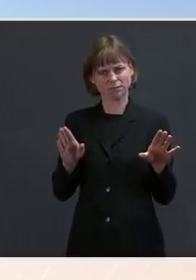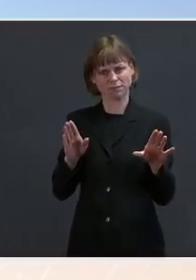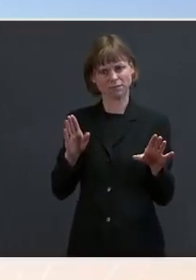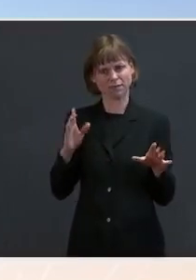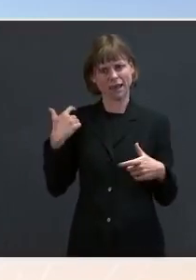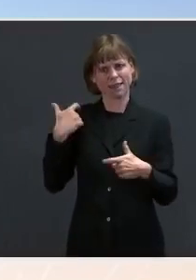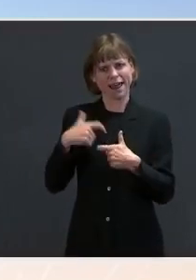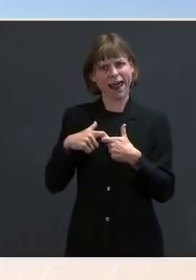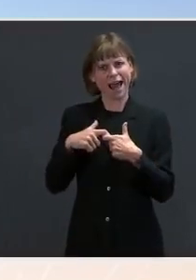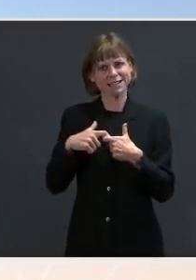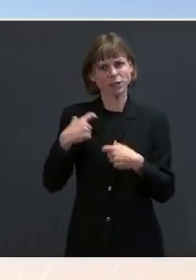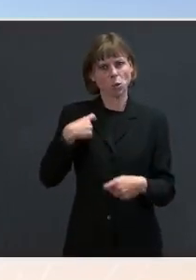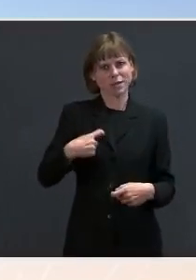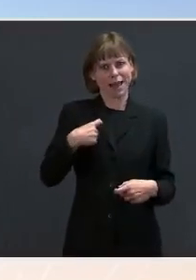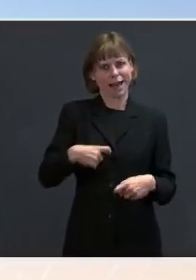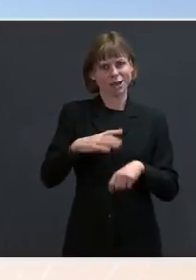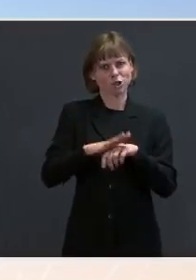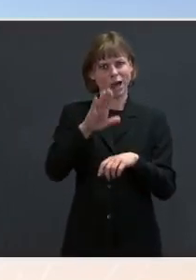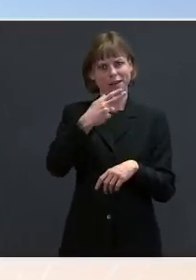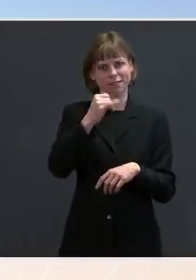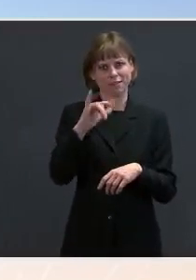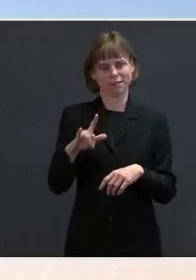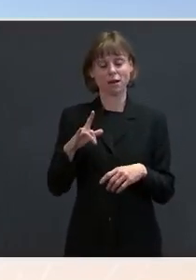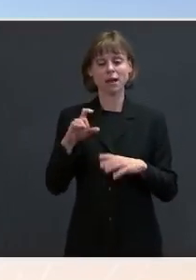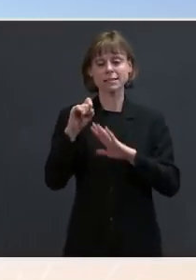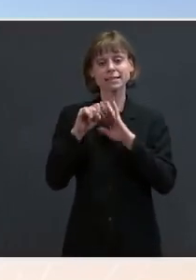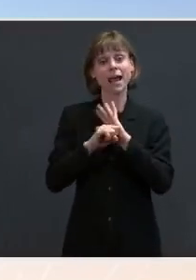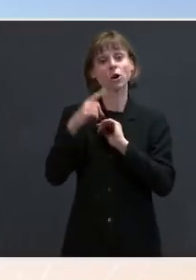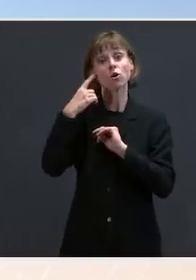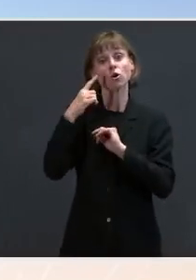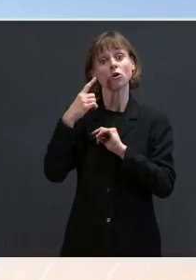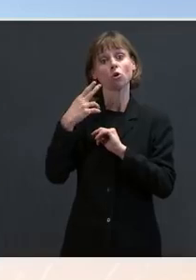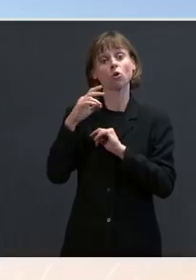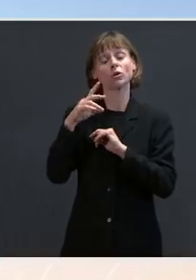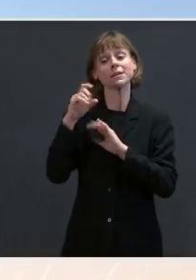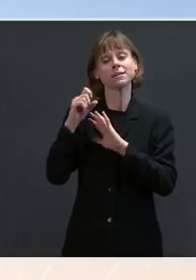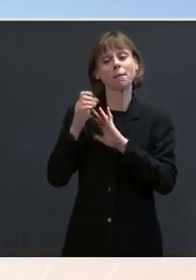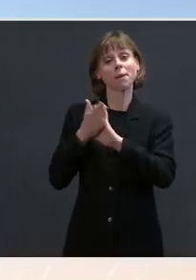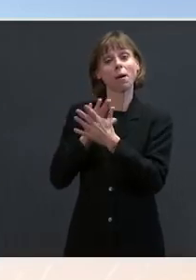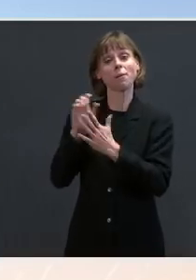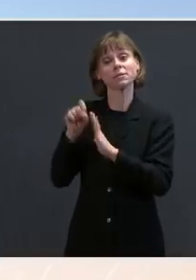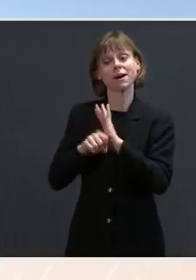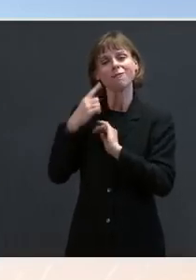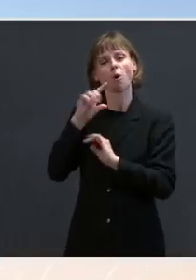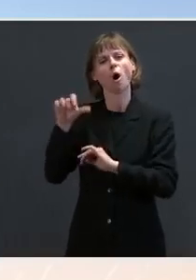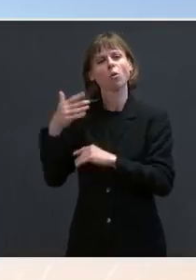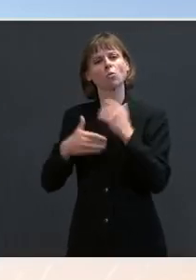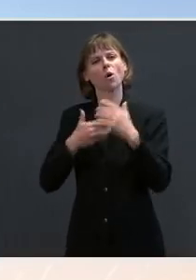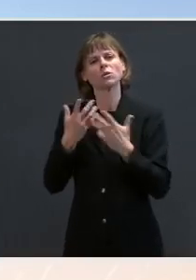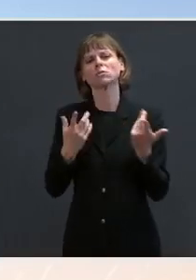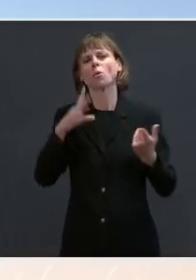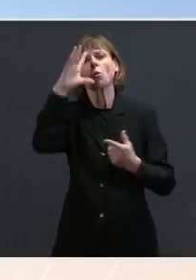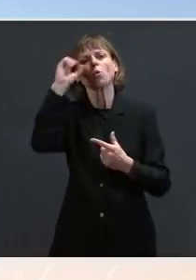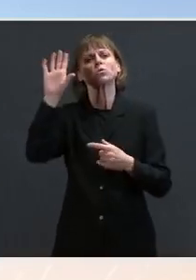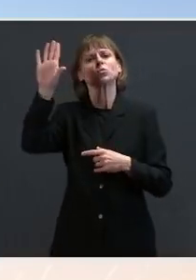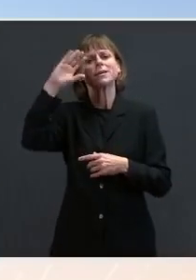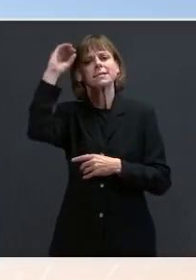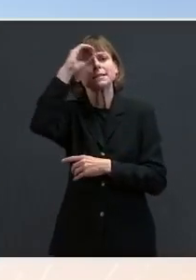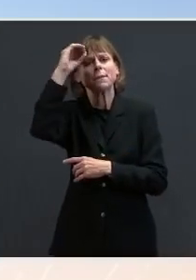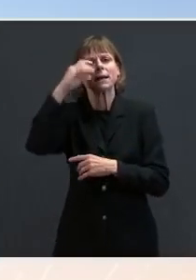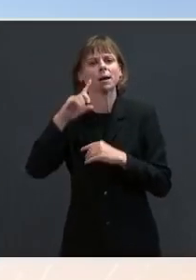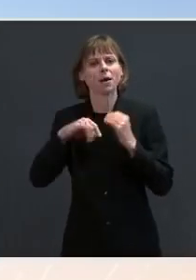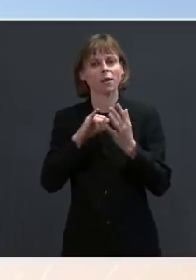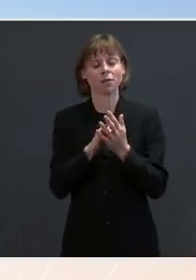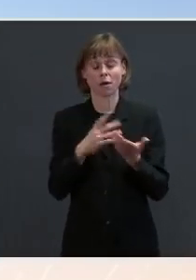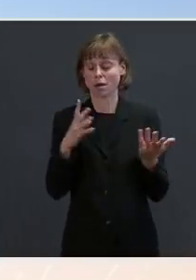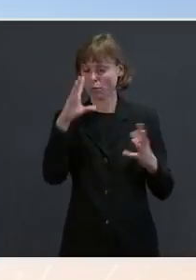delegation on the Hill about statehood or some other type of process for Puerto Rico. Where does the president stand? The president